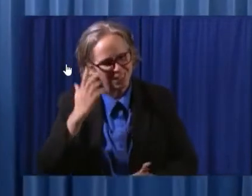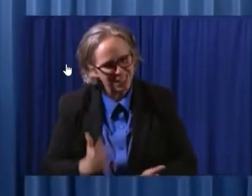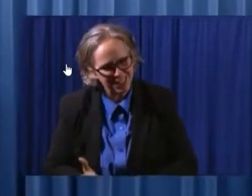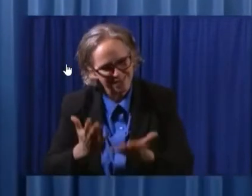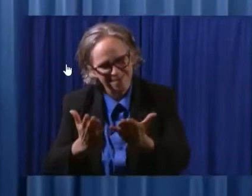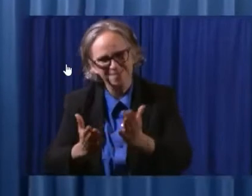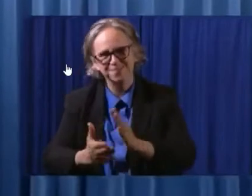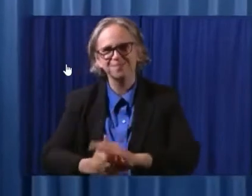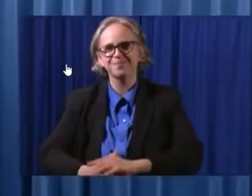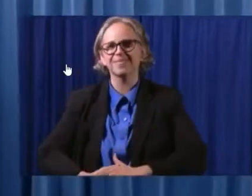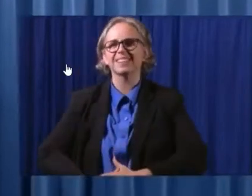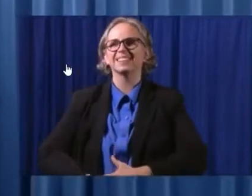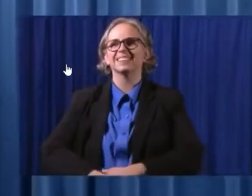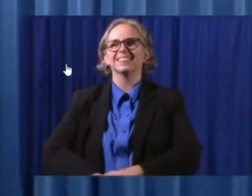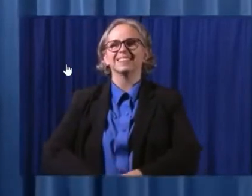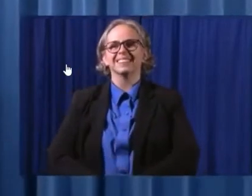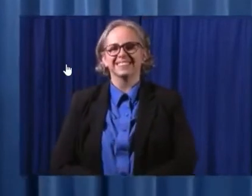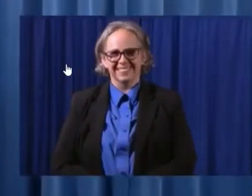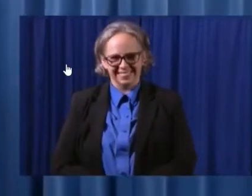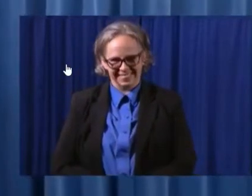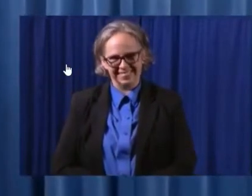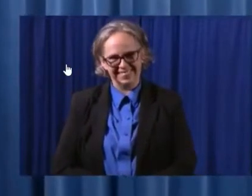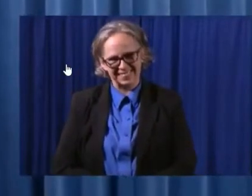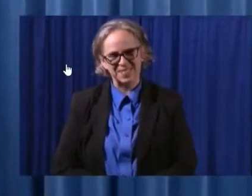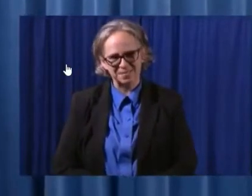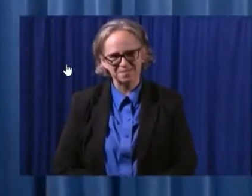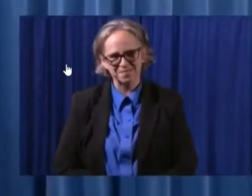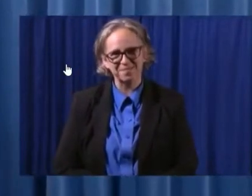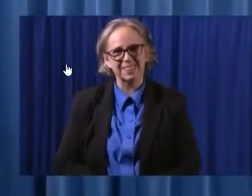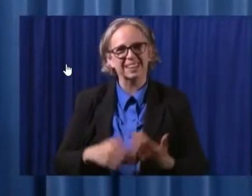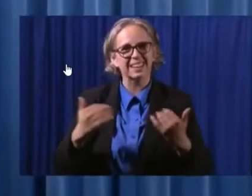Well, let me now turn to kind of chapter 2 for today.